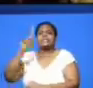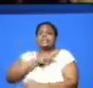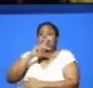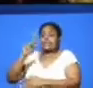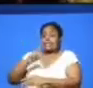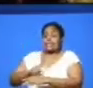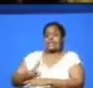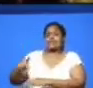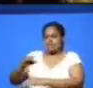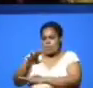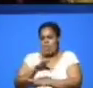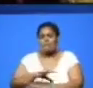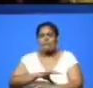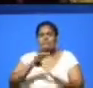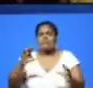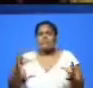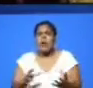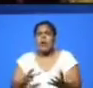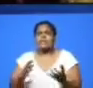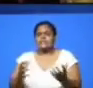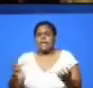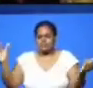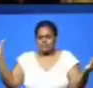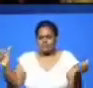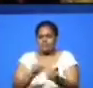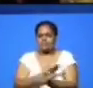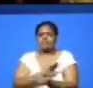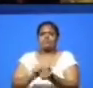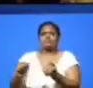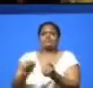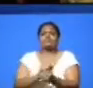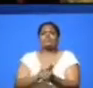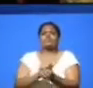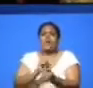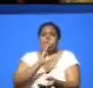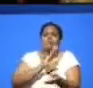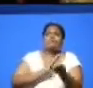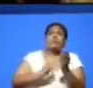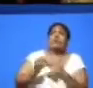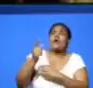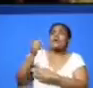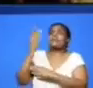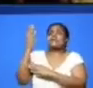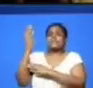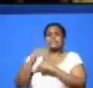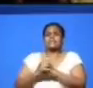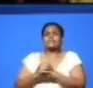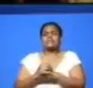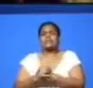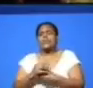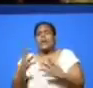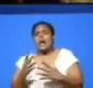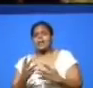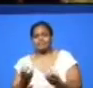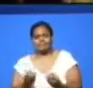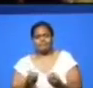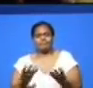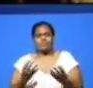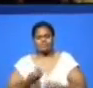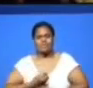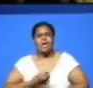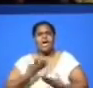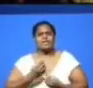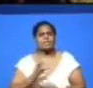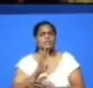of this world are become the kingdoms of our God and of his Christ. I know it's too much to tell you in